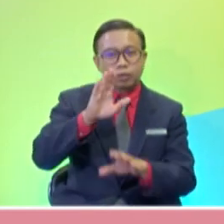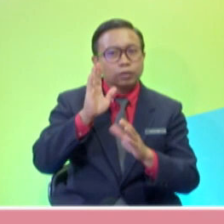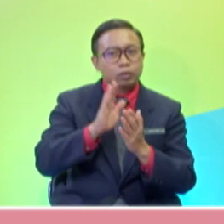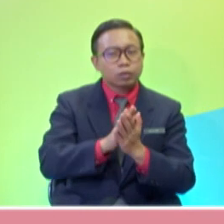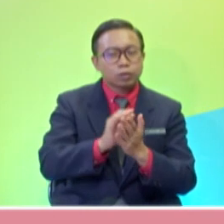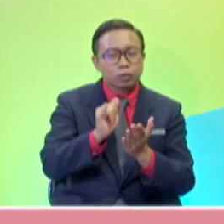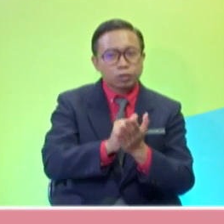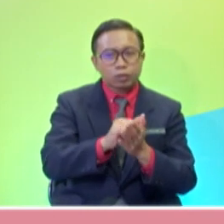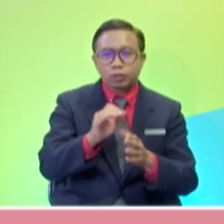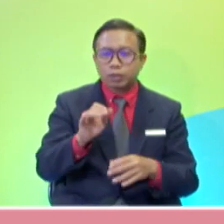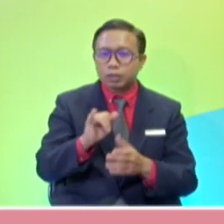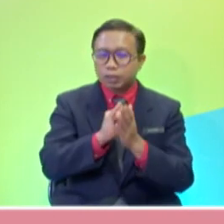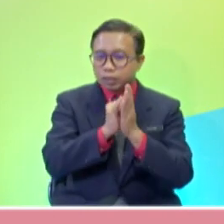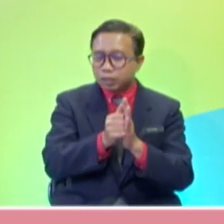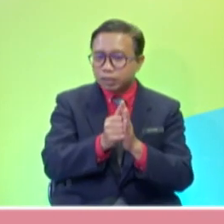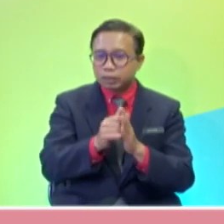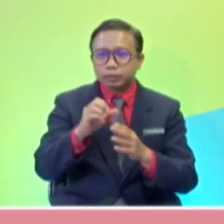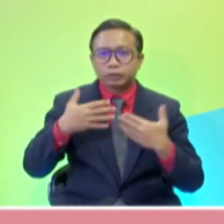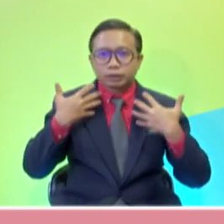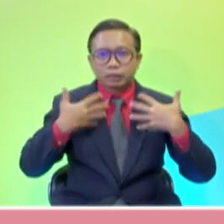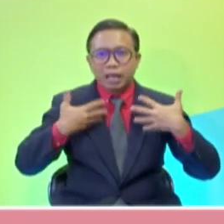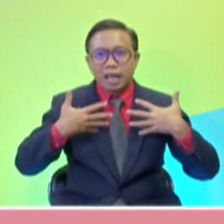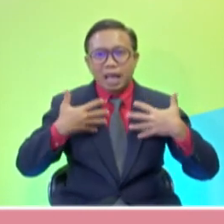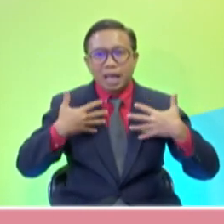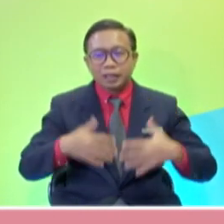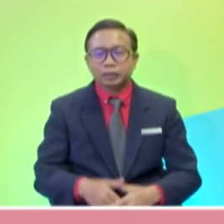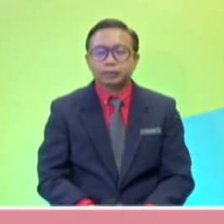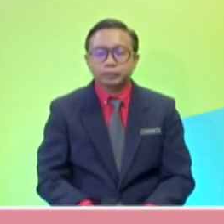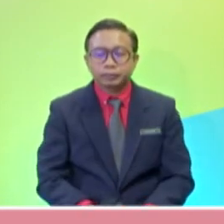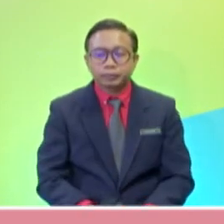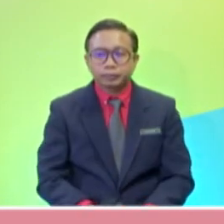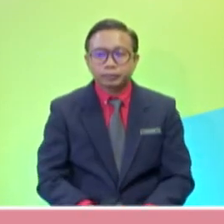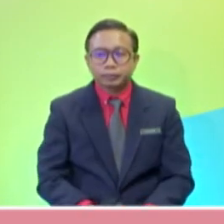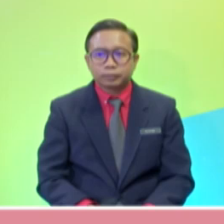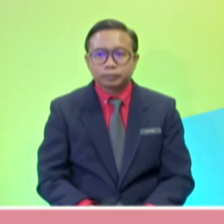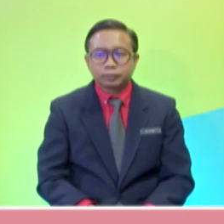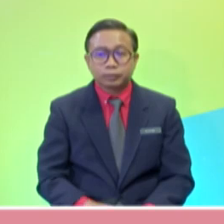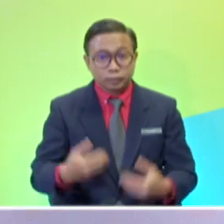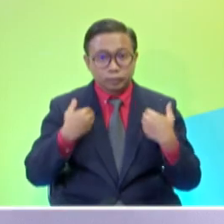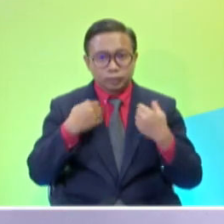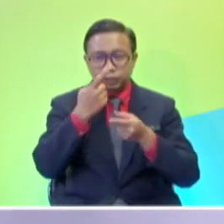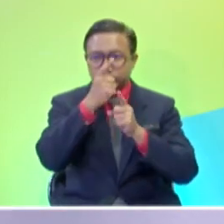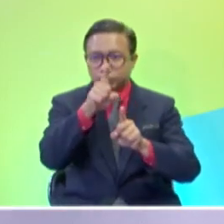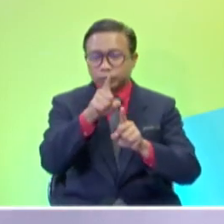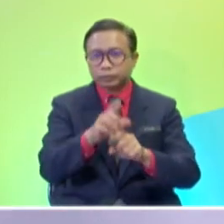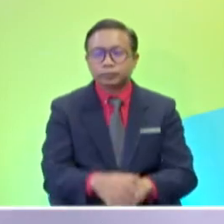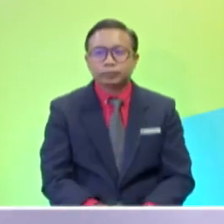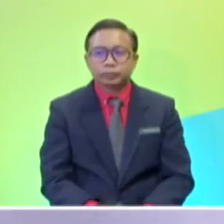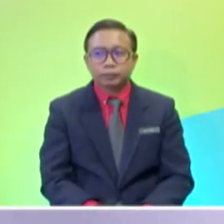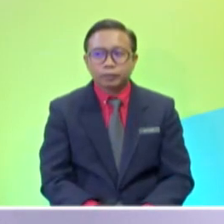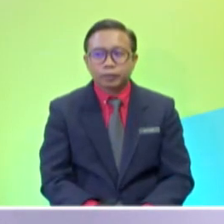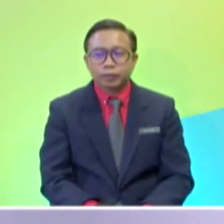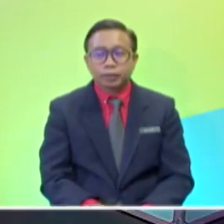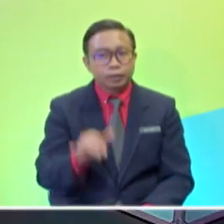scared. Okay? Okay. All right. For that answer from Freda, perhaps you can give a bit of a reward for her as well?